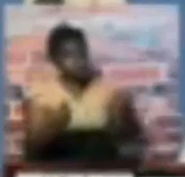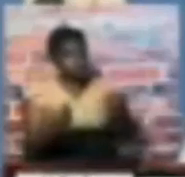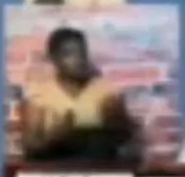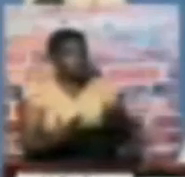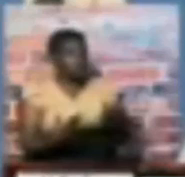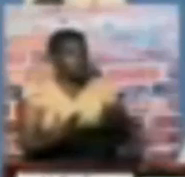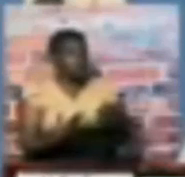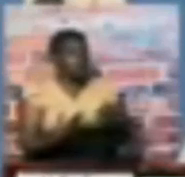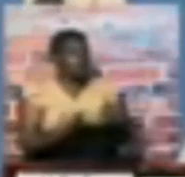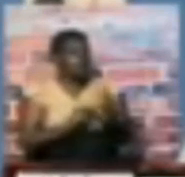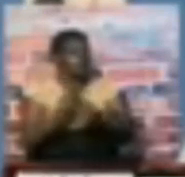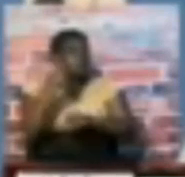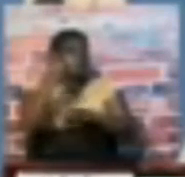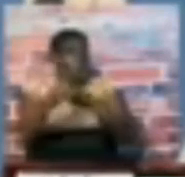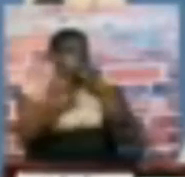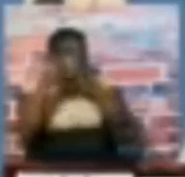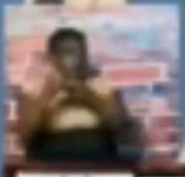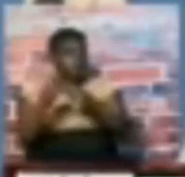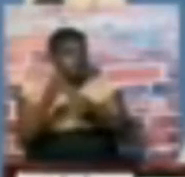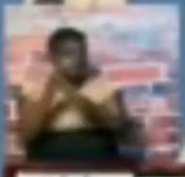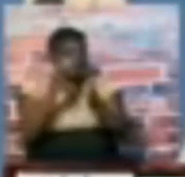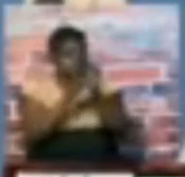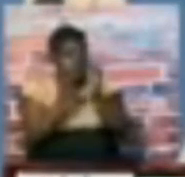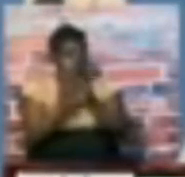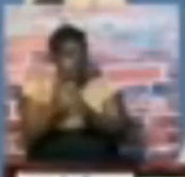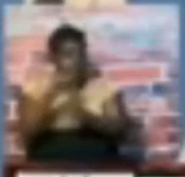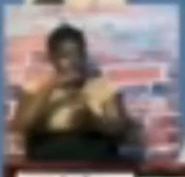International Christian Center, 10 million shillings.